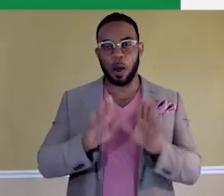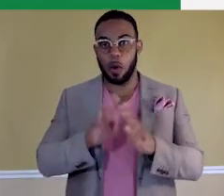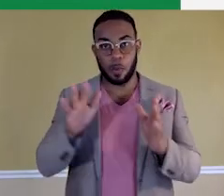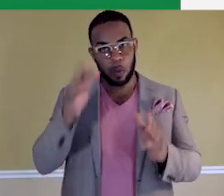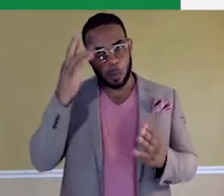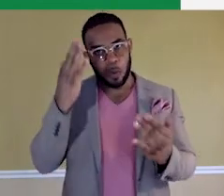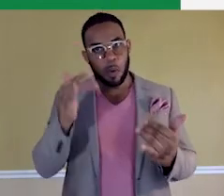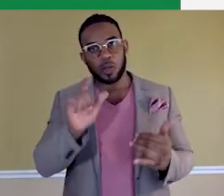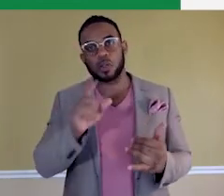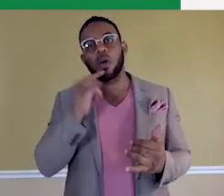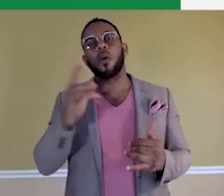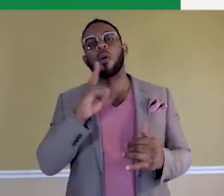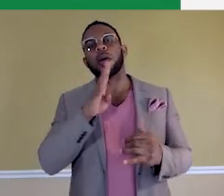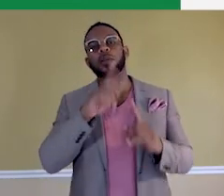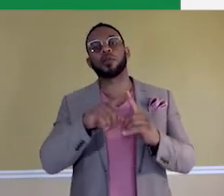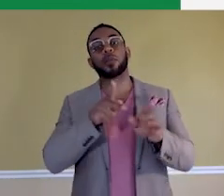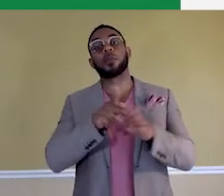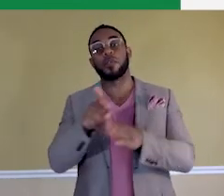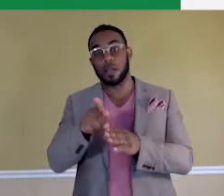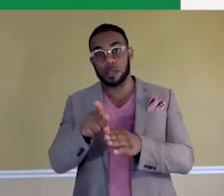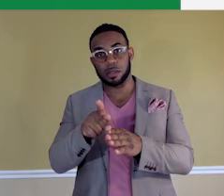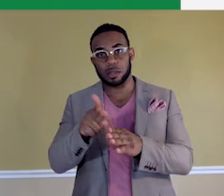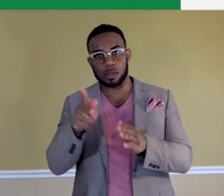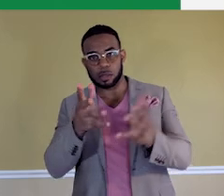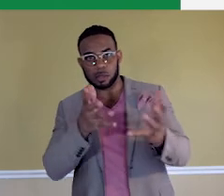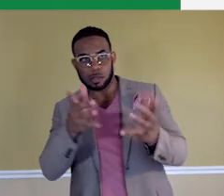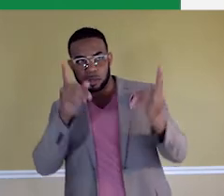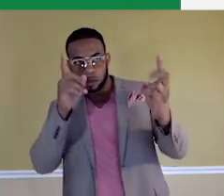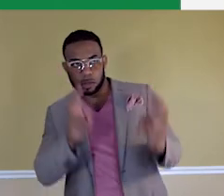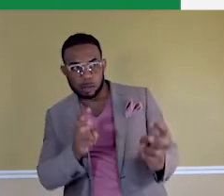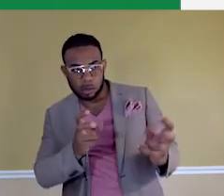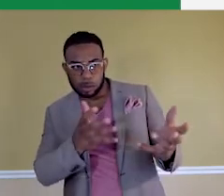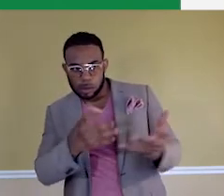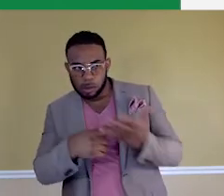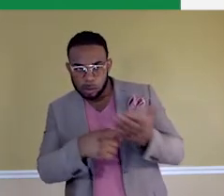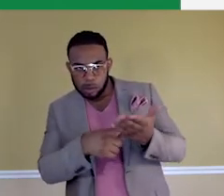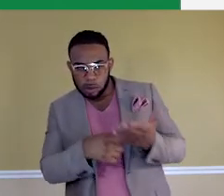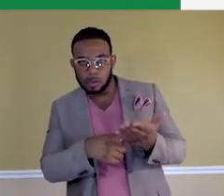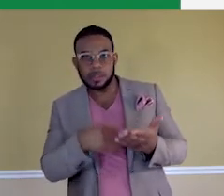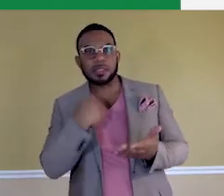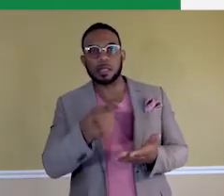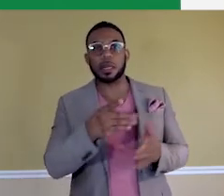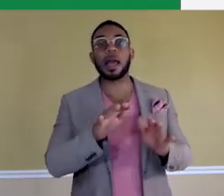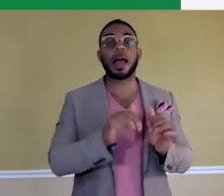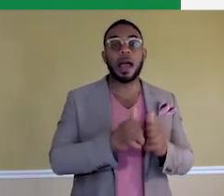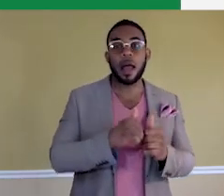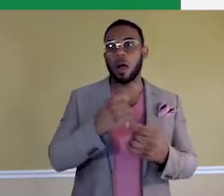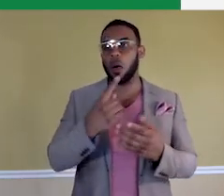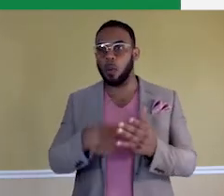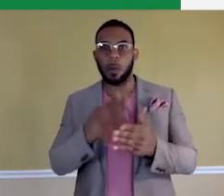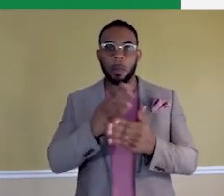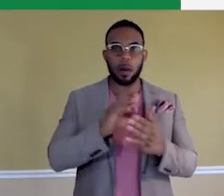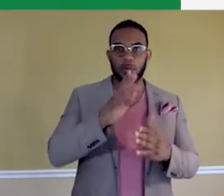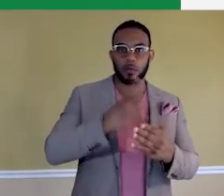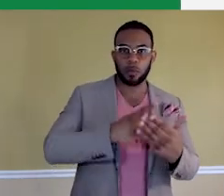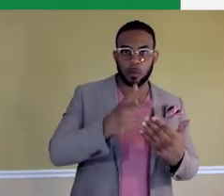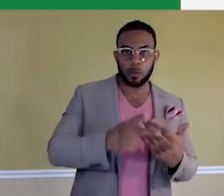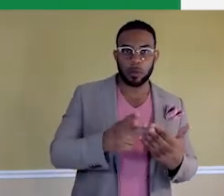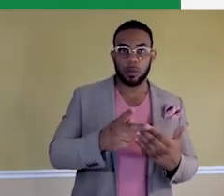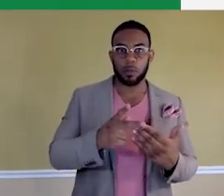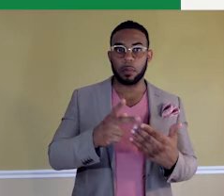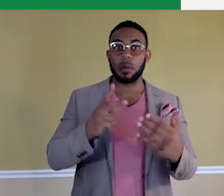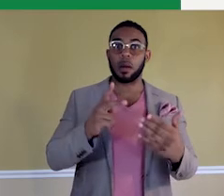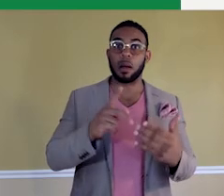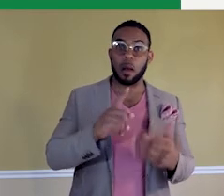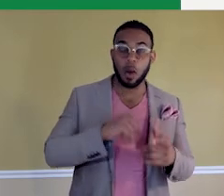This is the reason why you should always speak to a professional, so he or she would be able to tell you how and what parts of your program